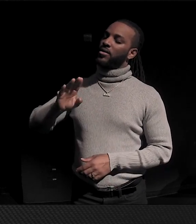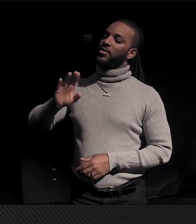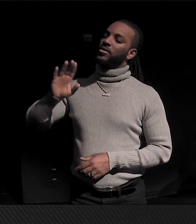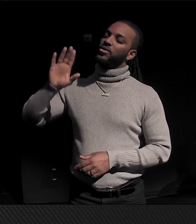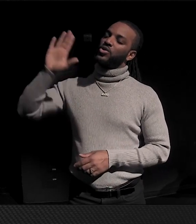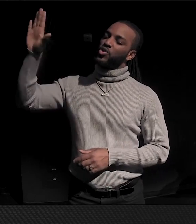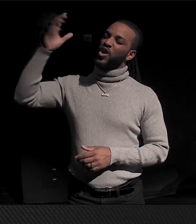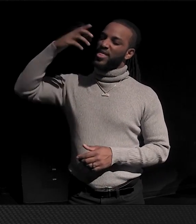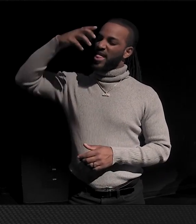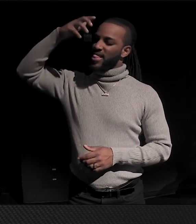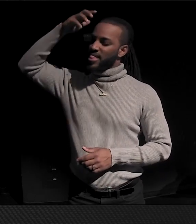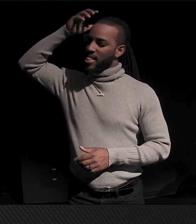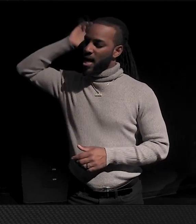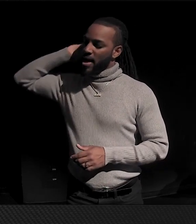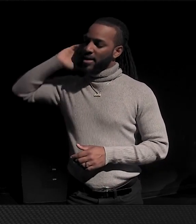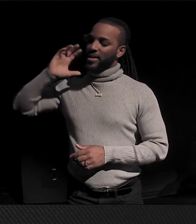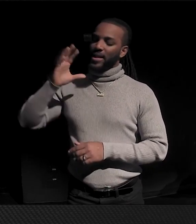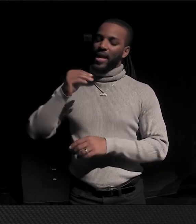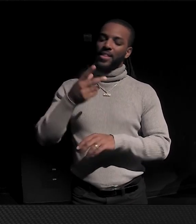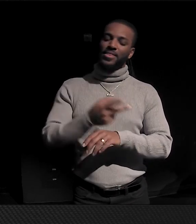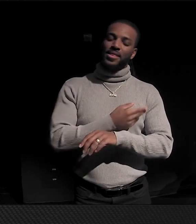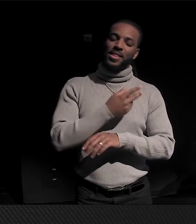Judah and the Lamb.